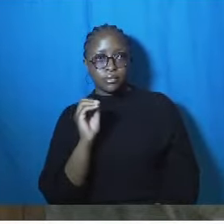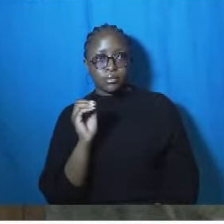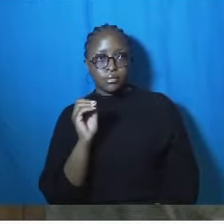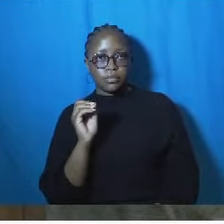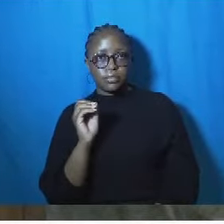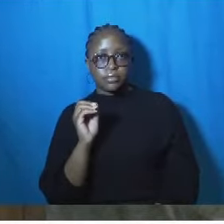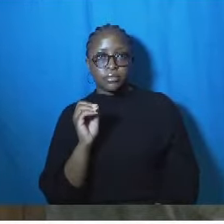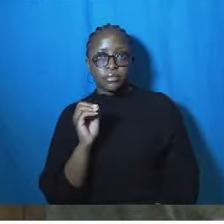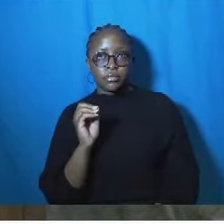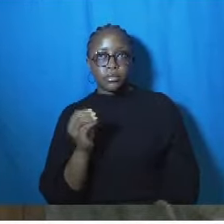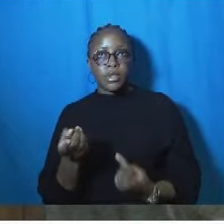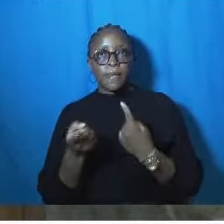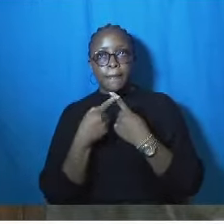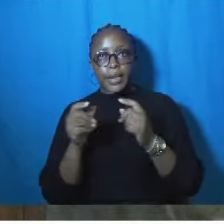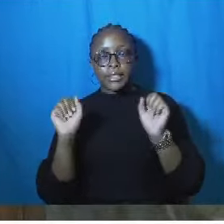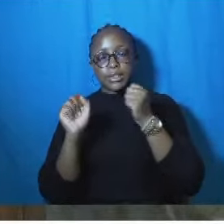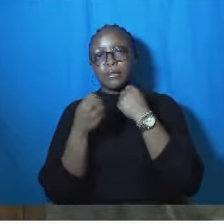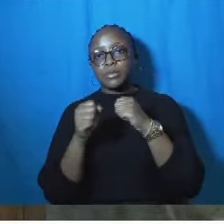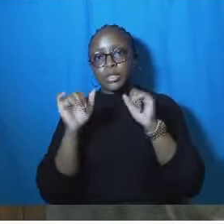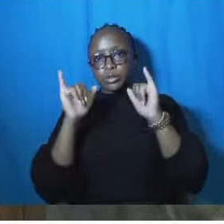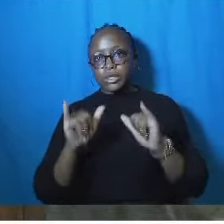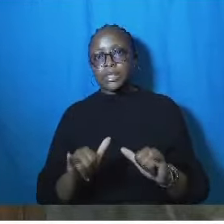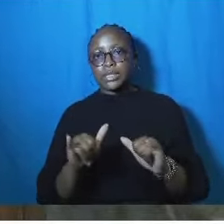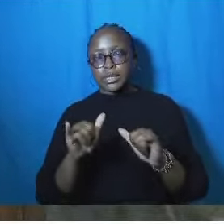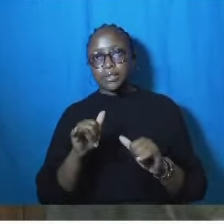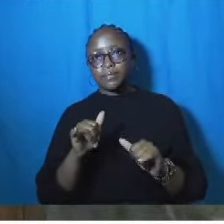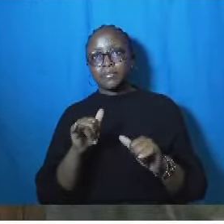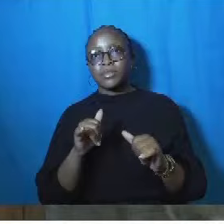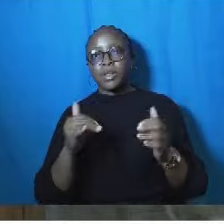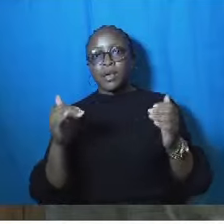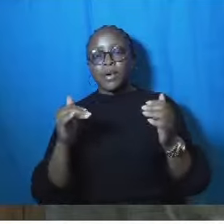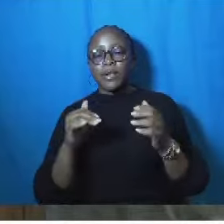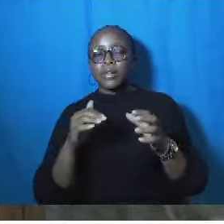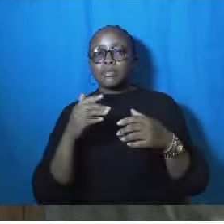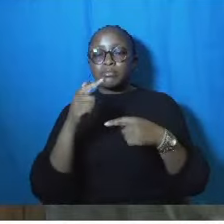but it cannot remain a permanent endeavor for you.